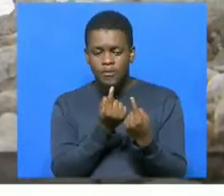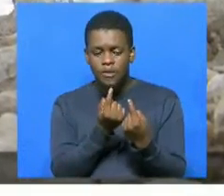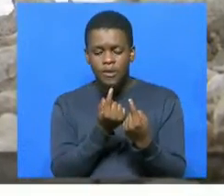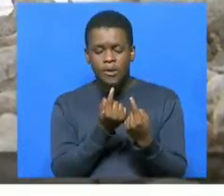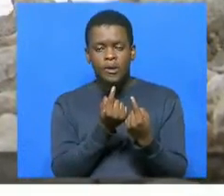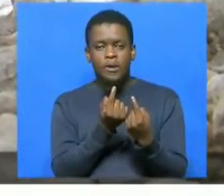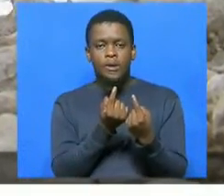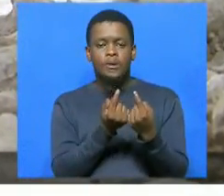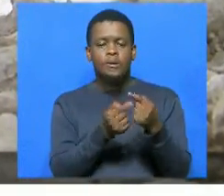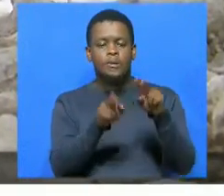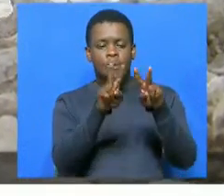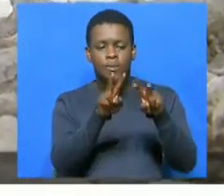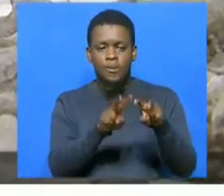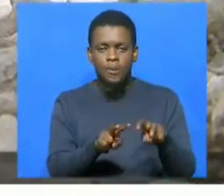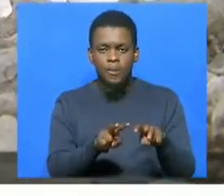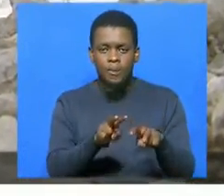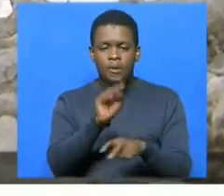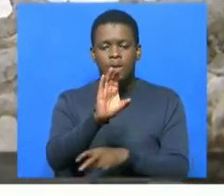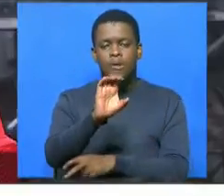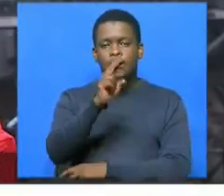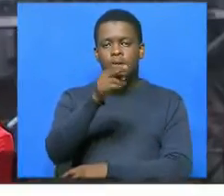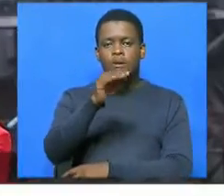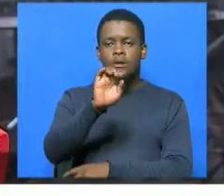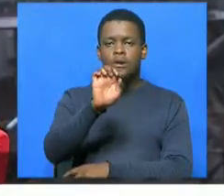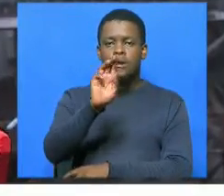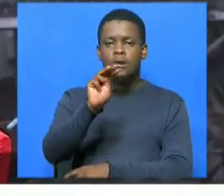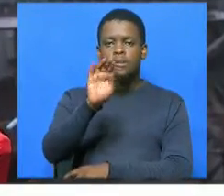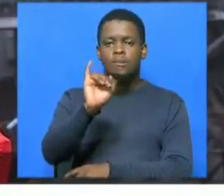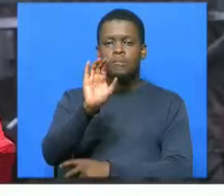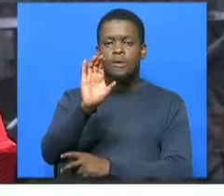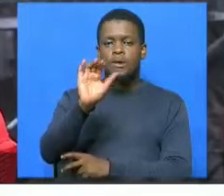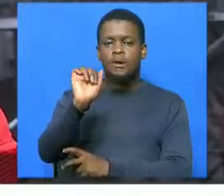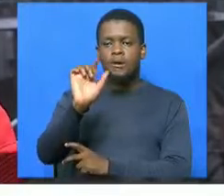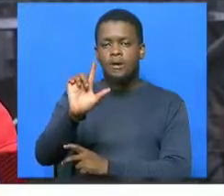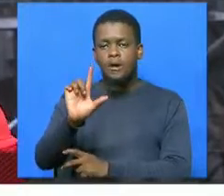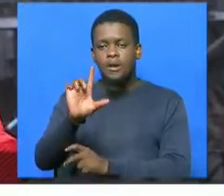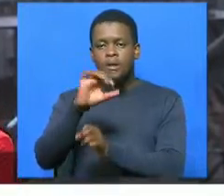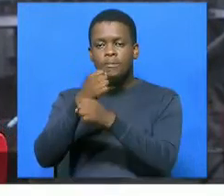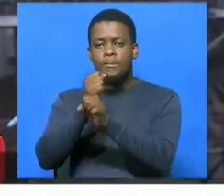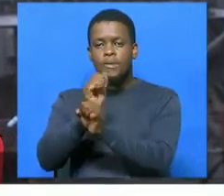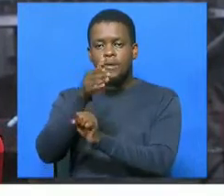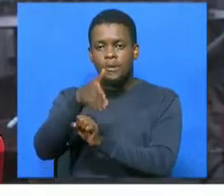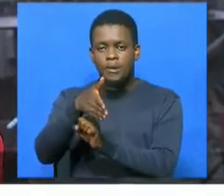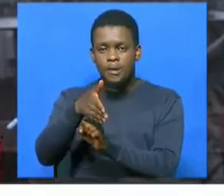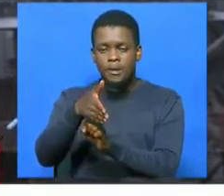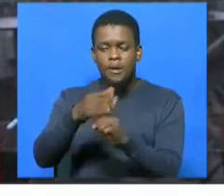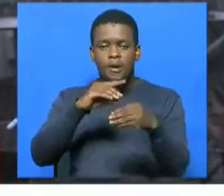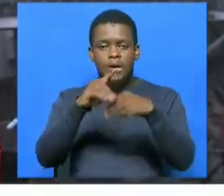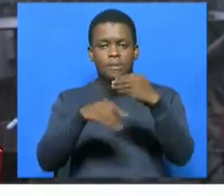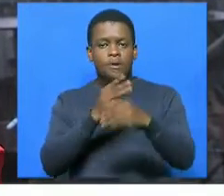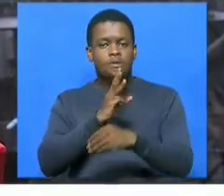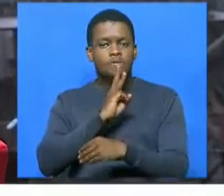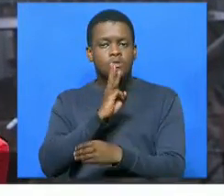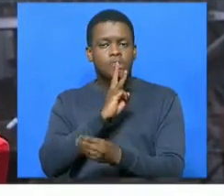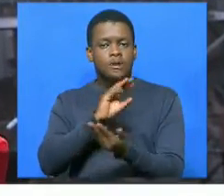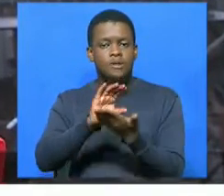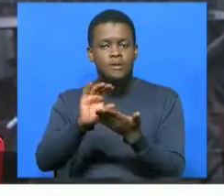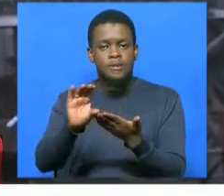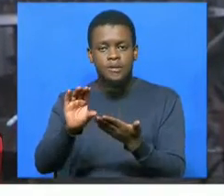chemical manufacturing, in the space water treatment, in the